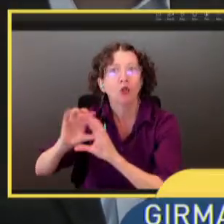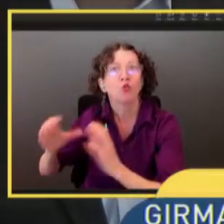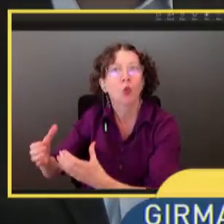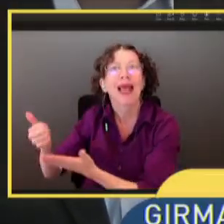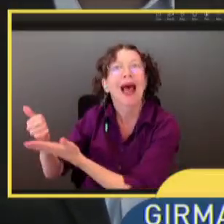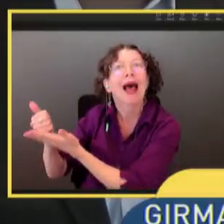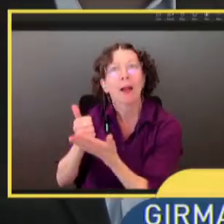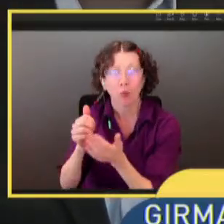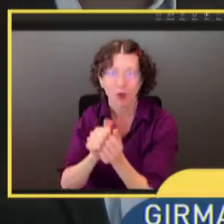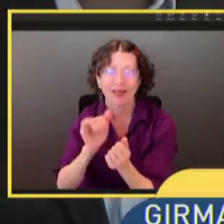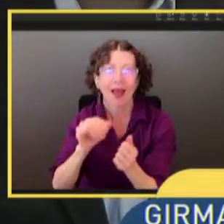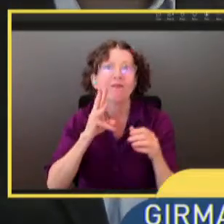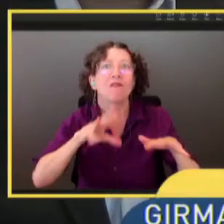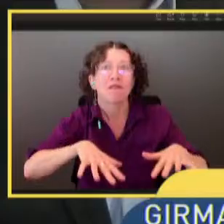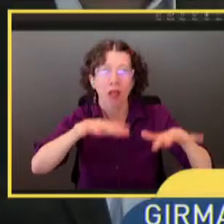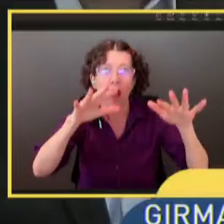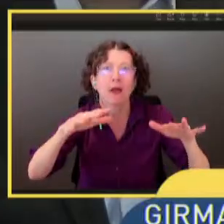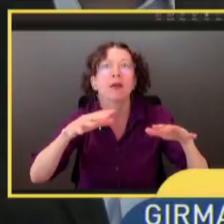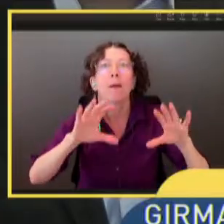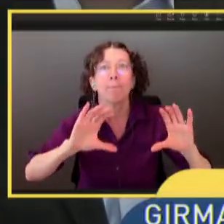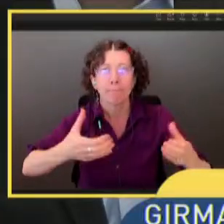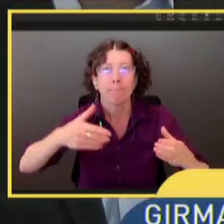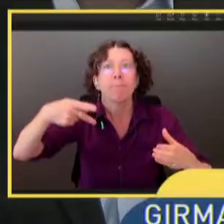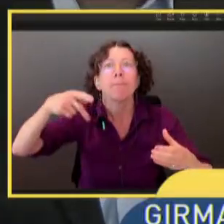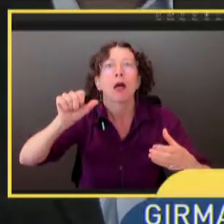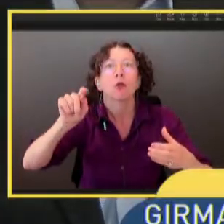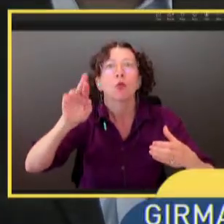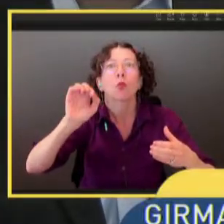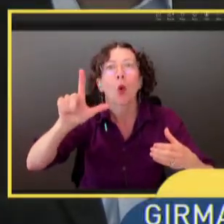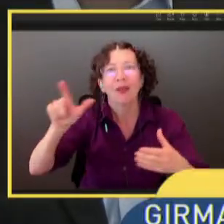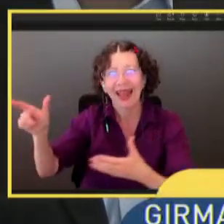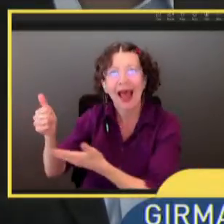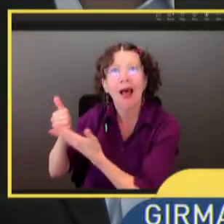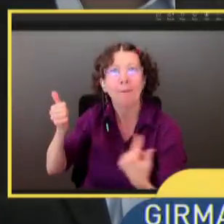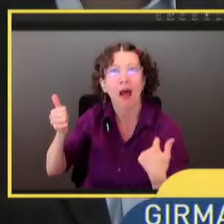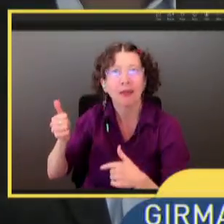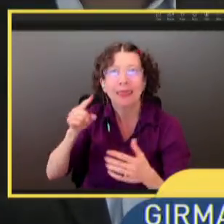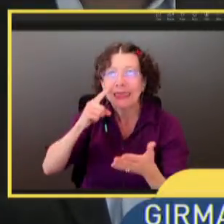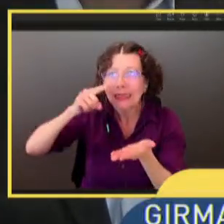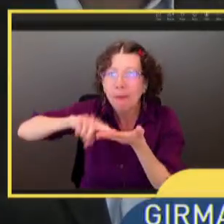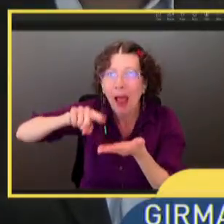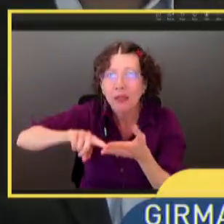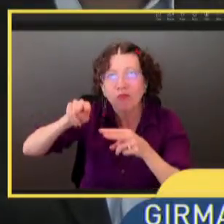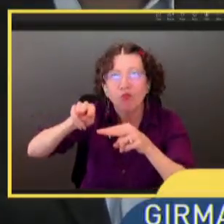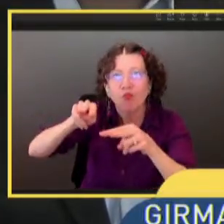Green, White, and Cedar rivers. Over the past few days, we have cross-trained